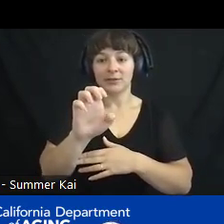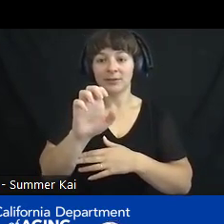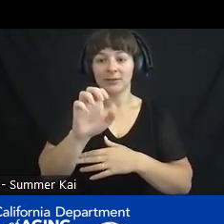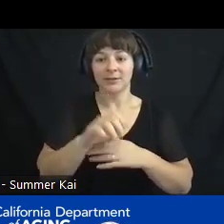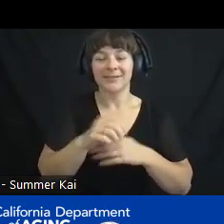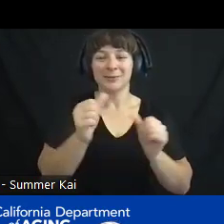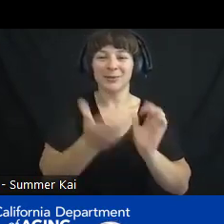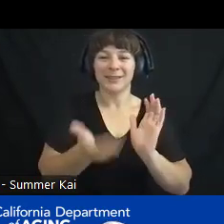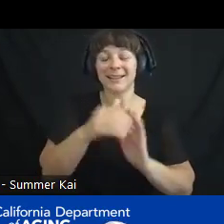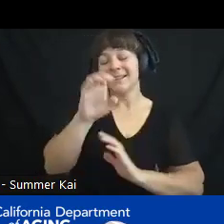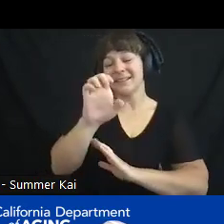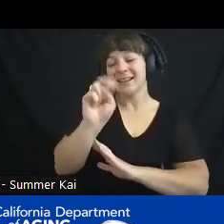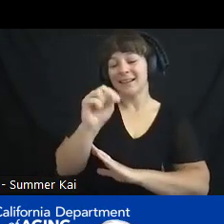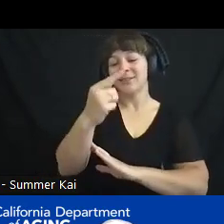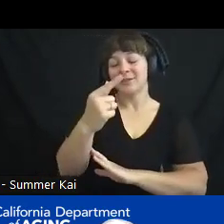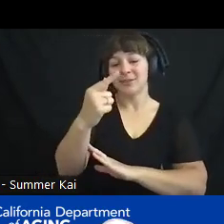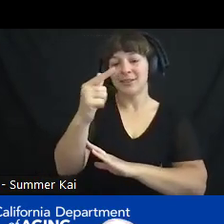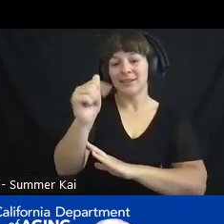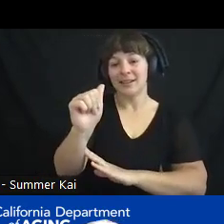Let's try that again, ENGE